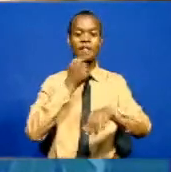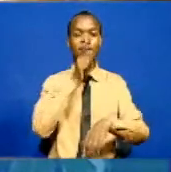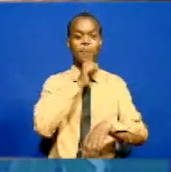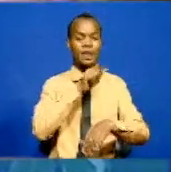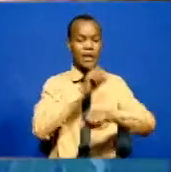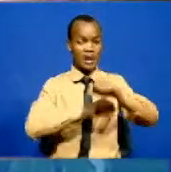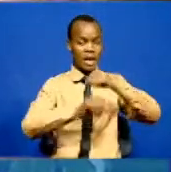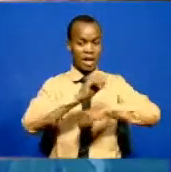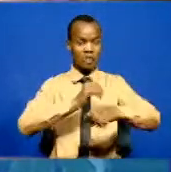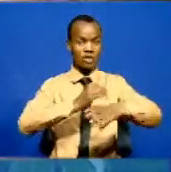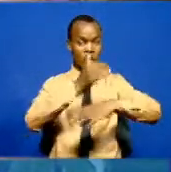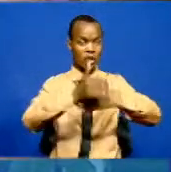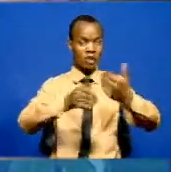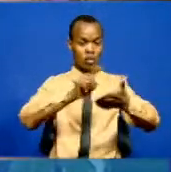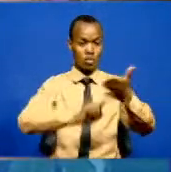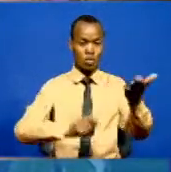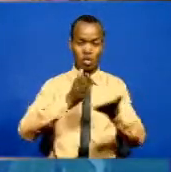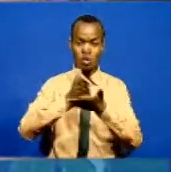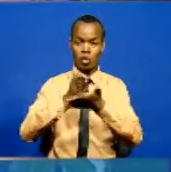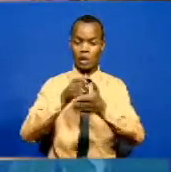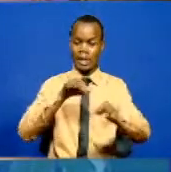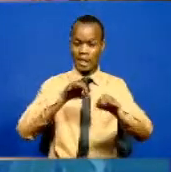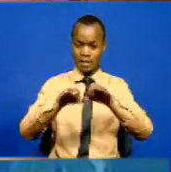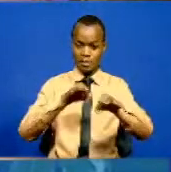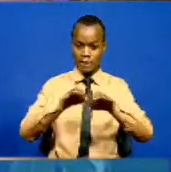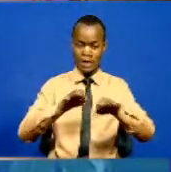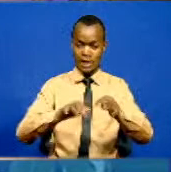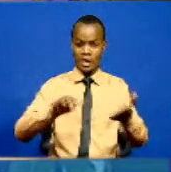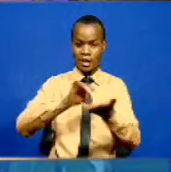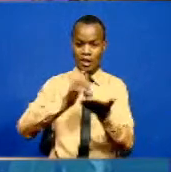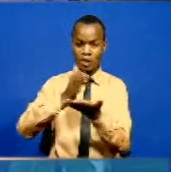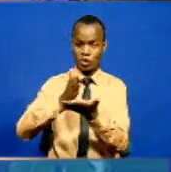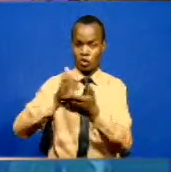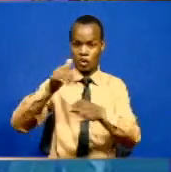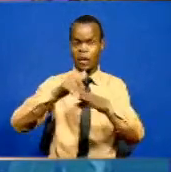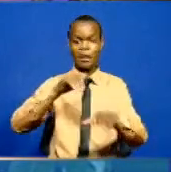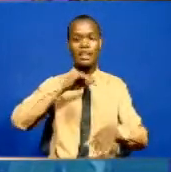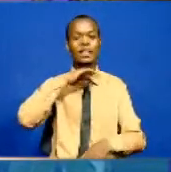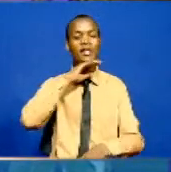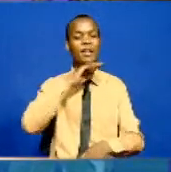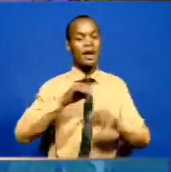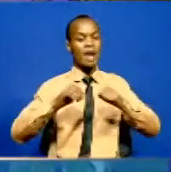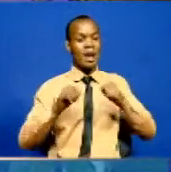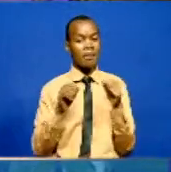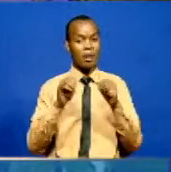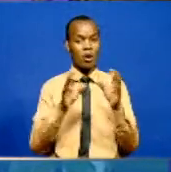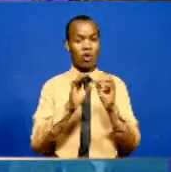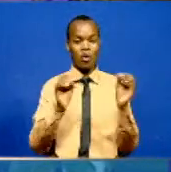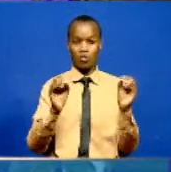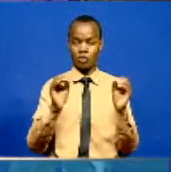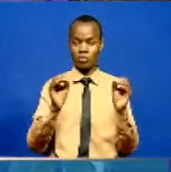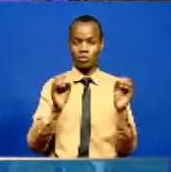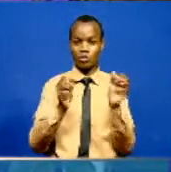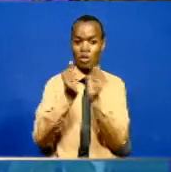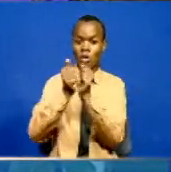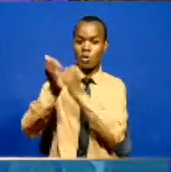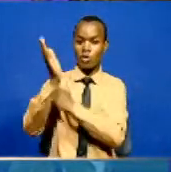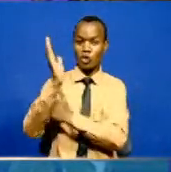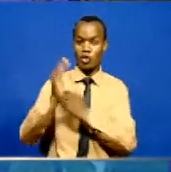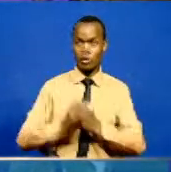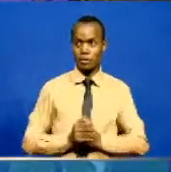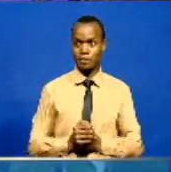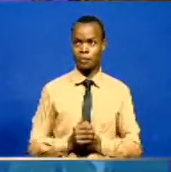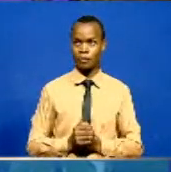next? A demonstration that even in death, he was not displeased with God.